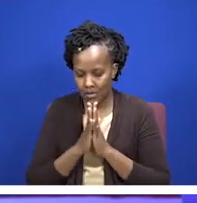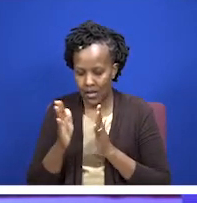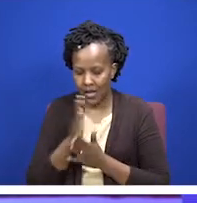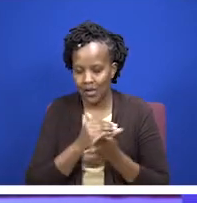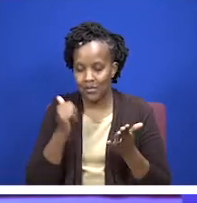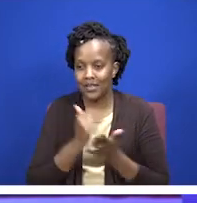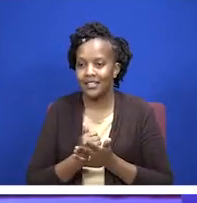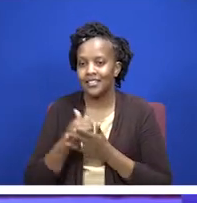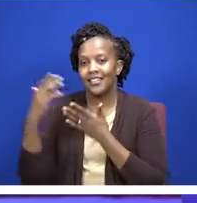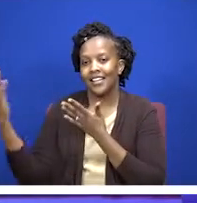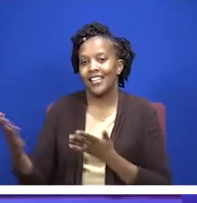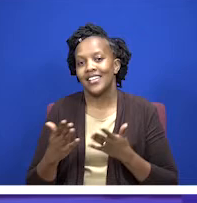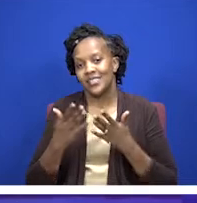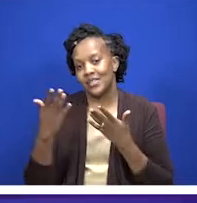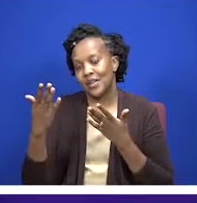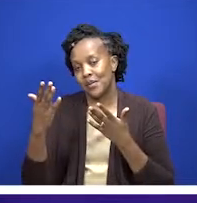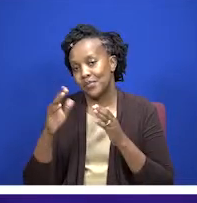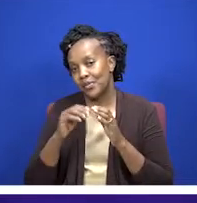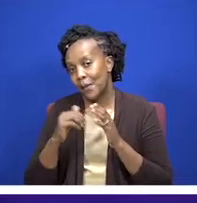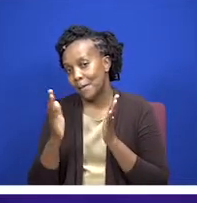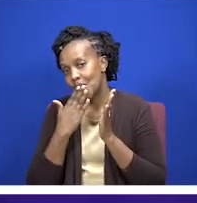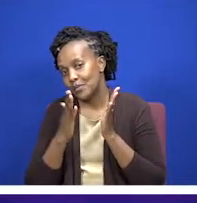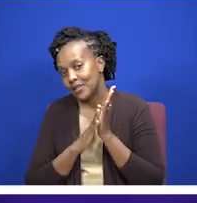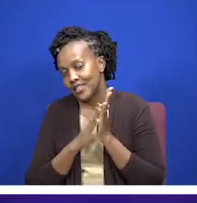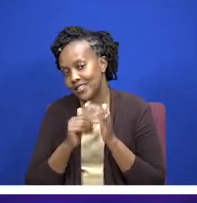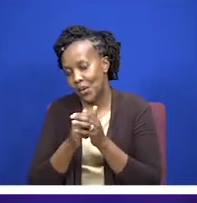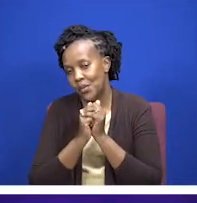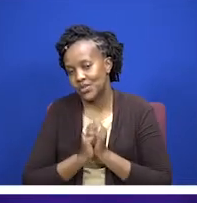Let's welcome the praise and worship team.